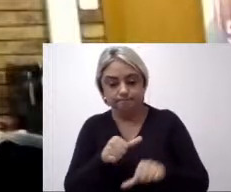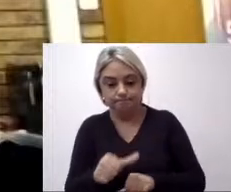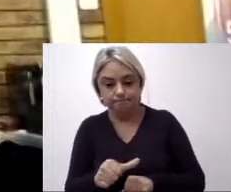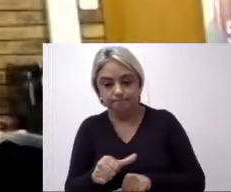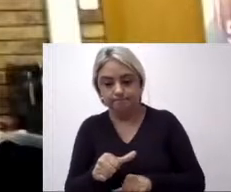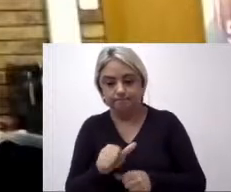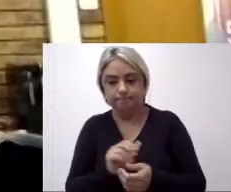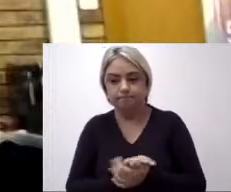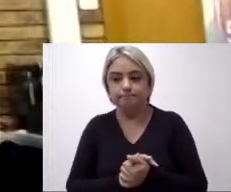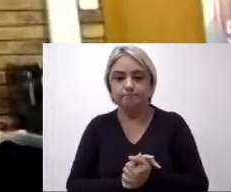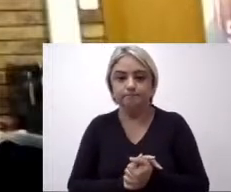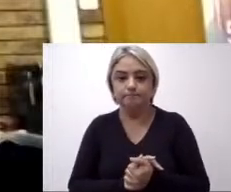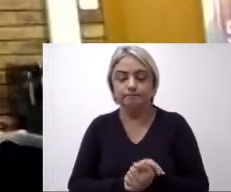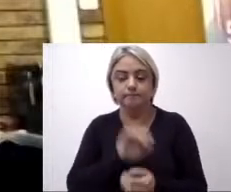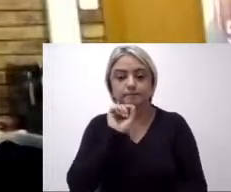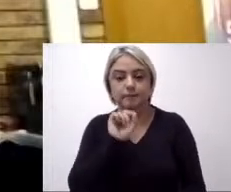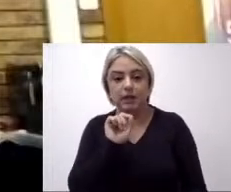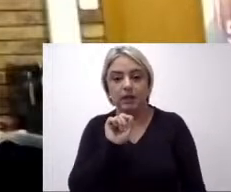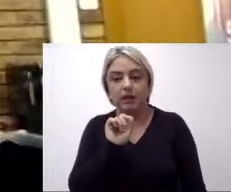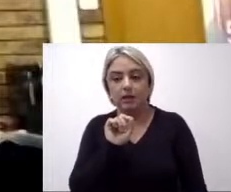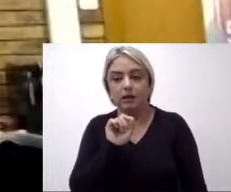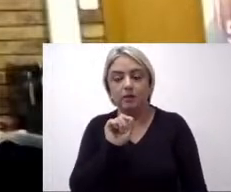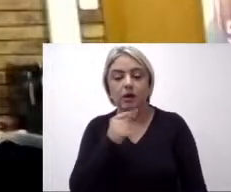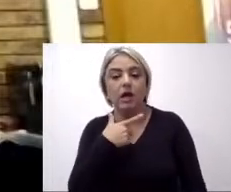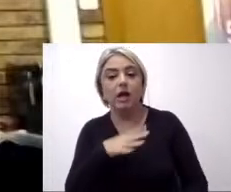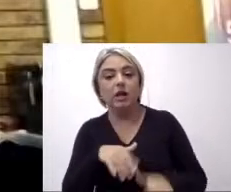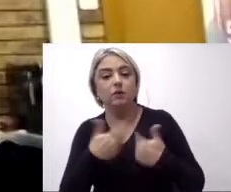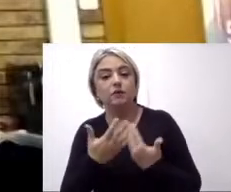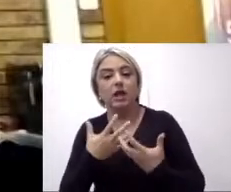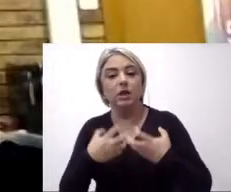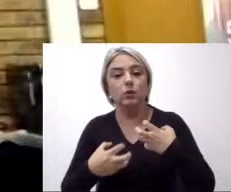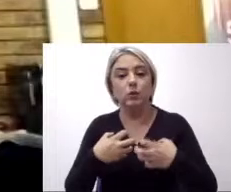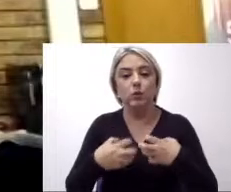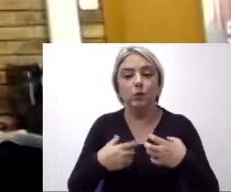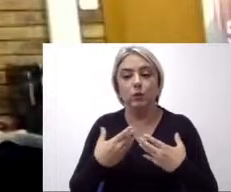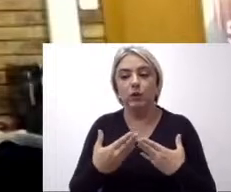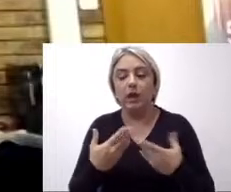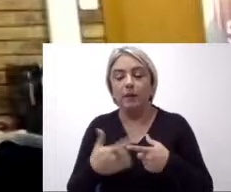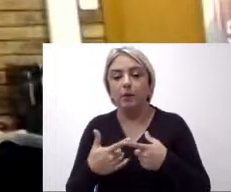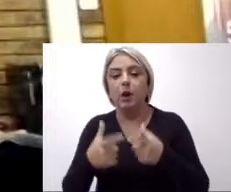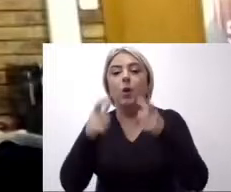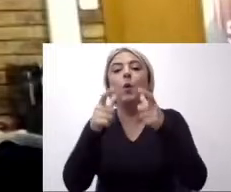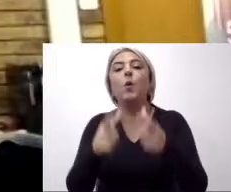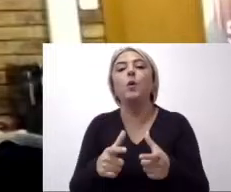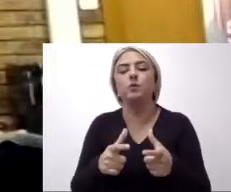But how you fight is also important, that where you fight and with who you fight.